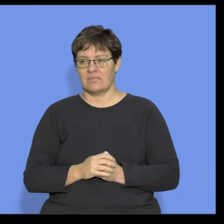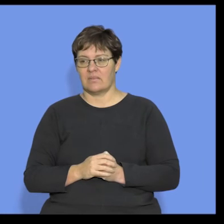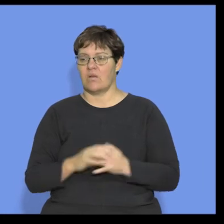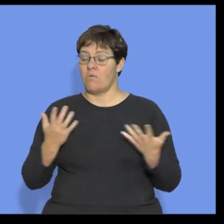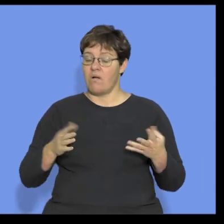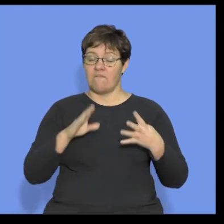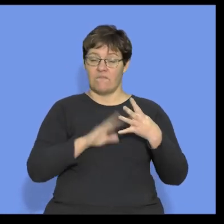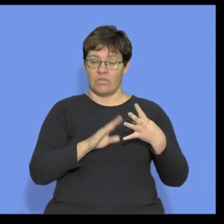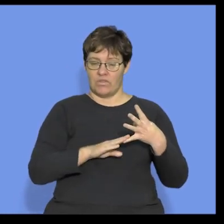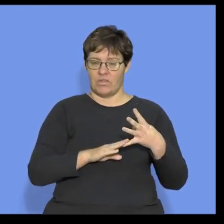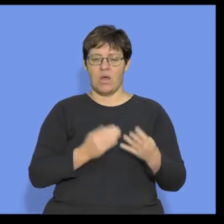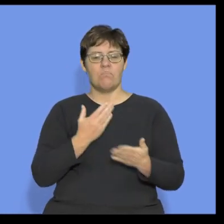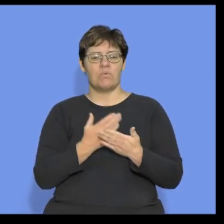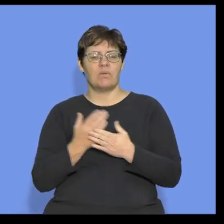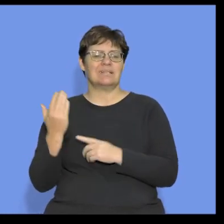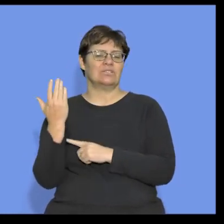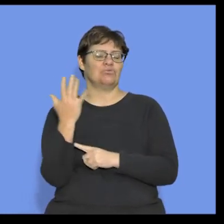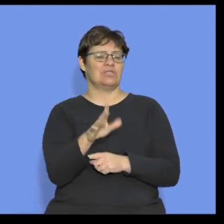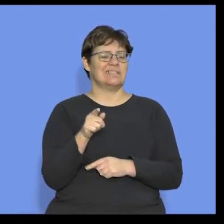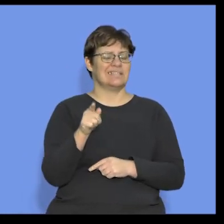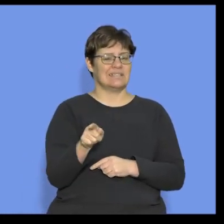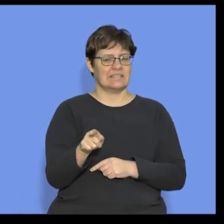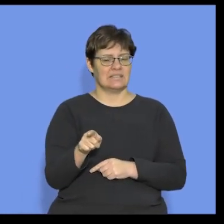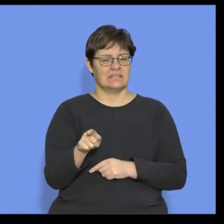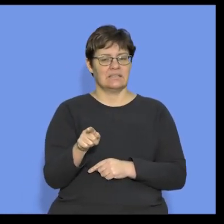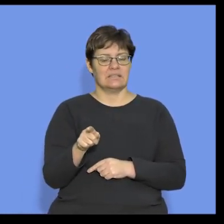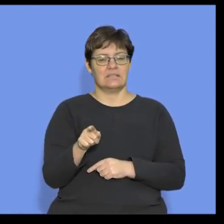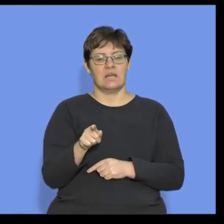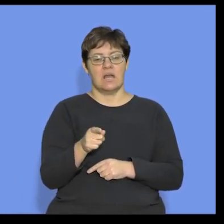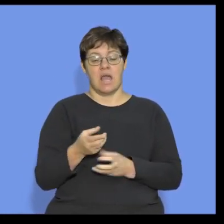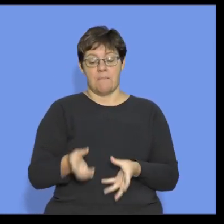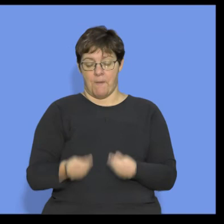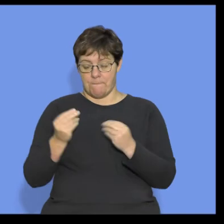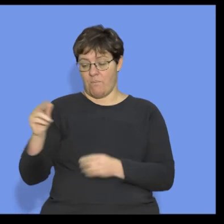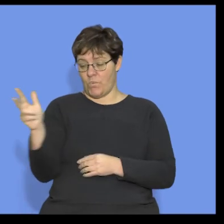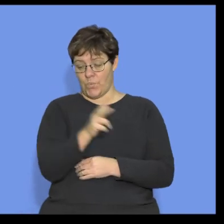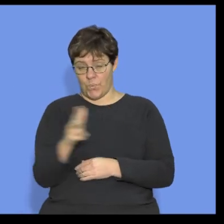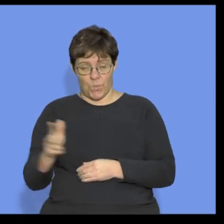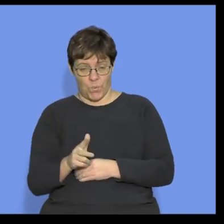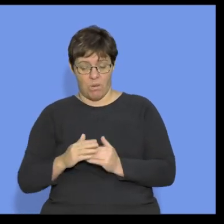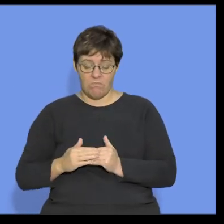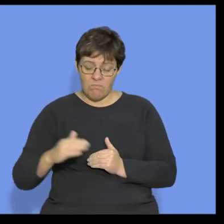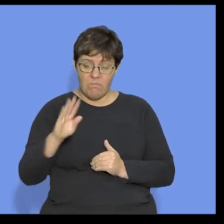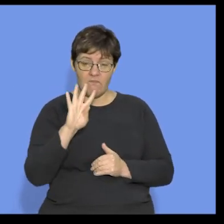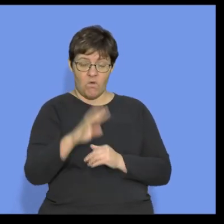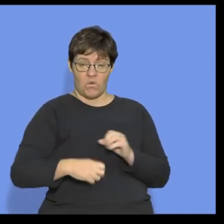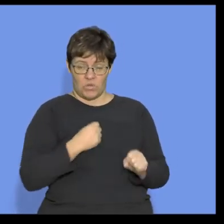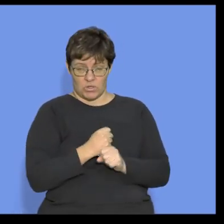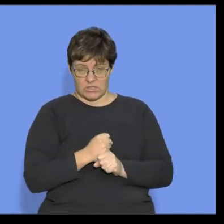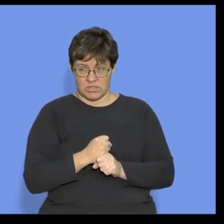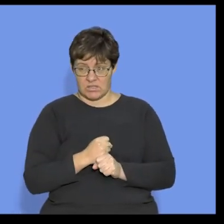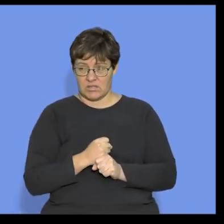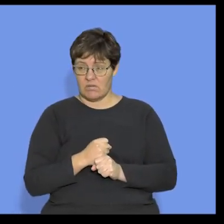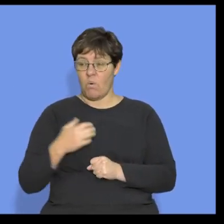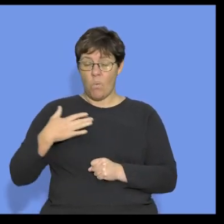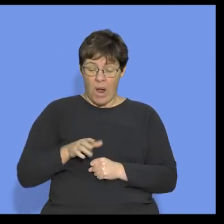4. What is the probability that a tree is given treatment B and lives beyond 4 years? We want to